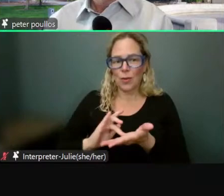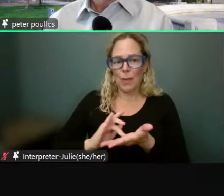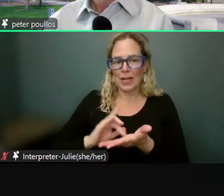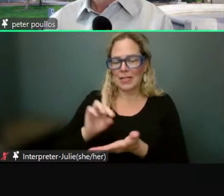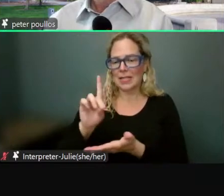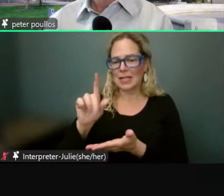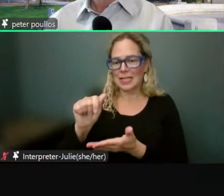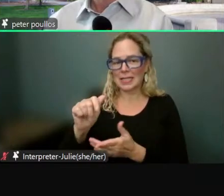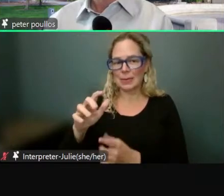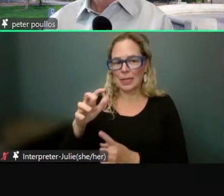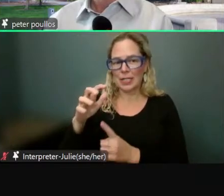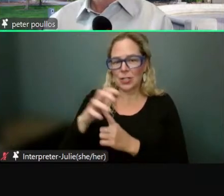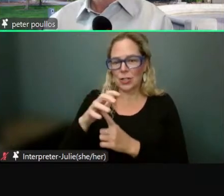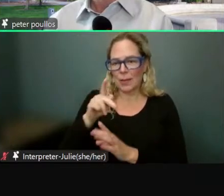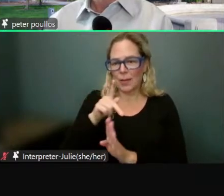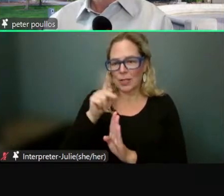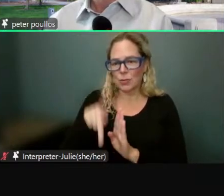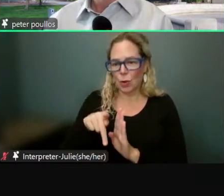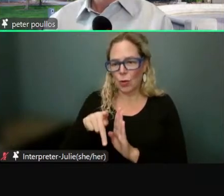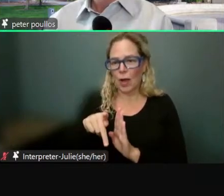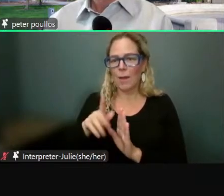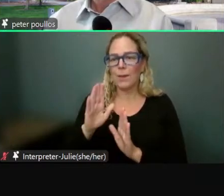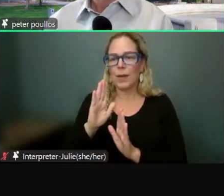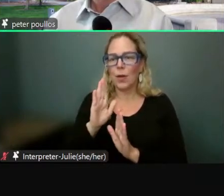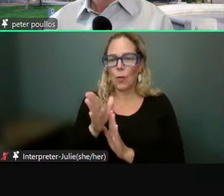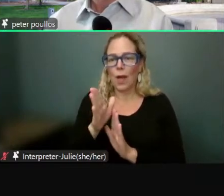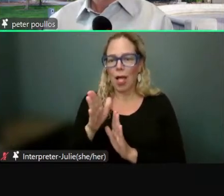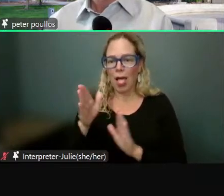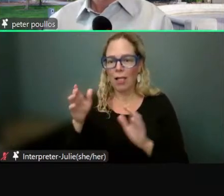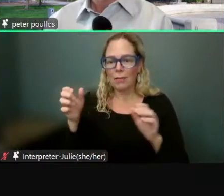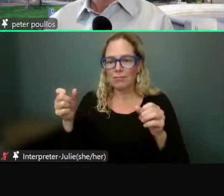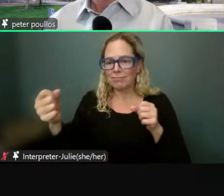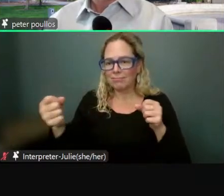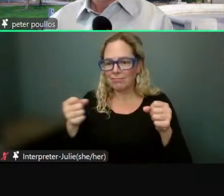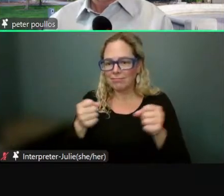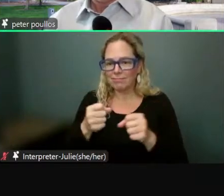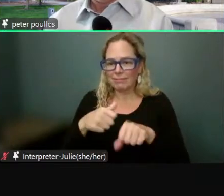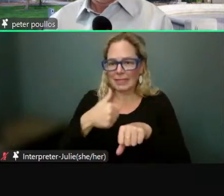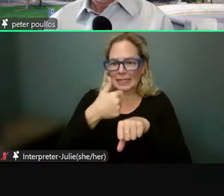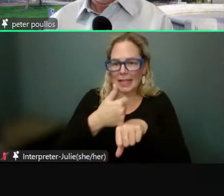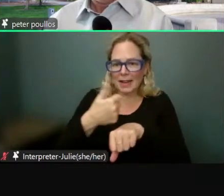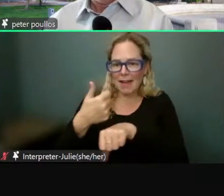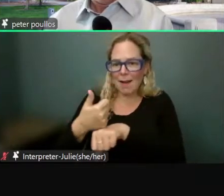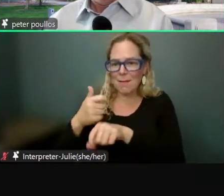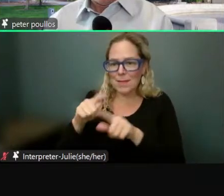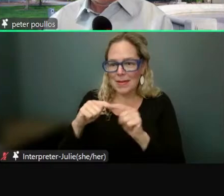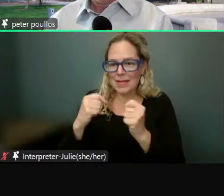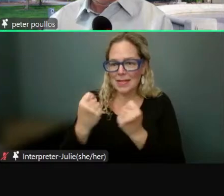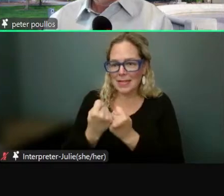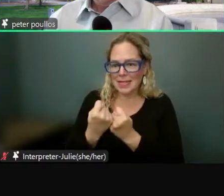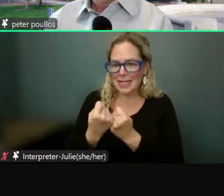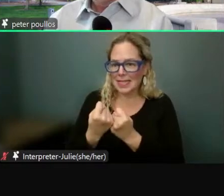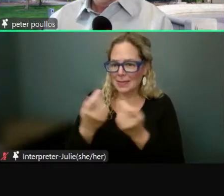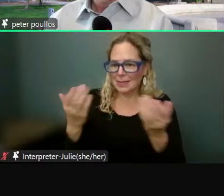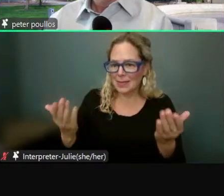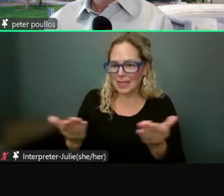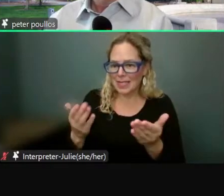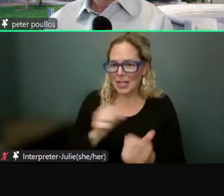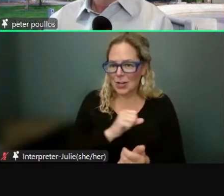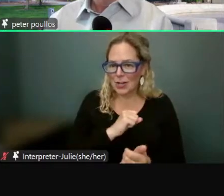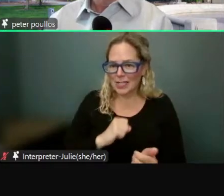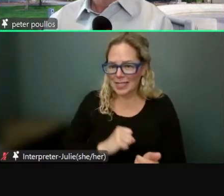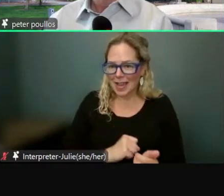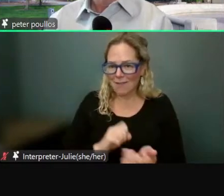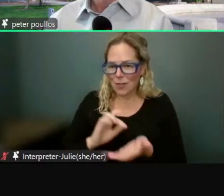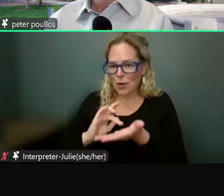where we're going to assemble disability champions teams within different departments at Stanford Medicine. And